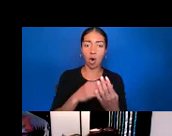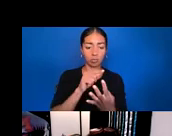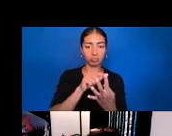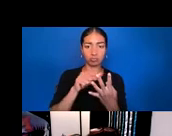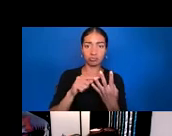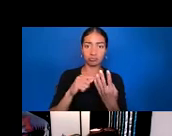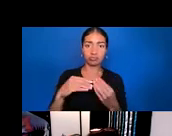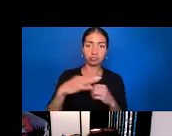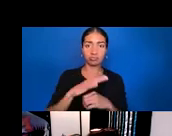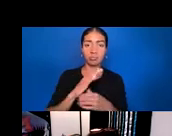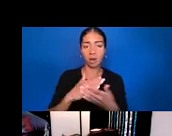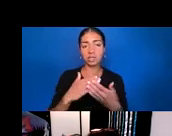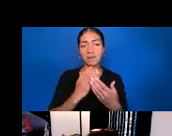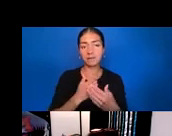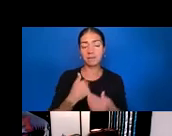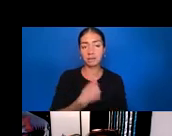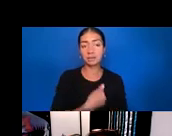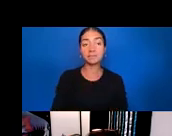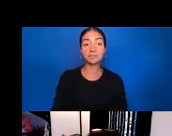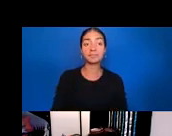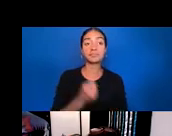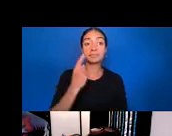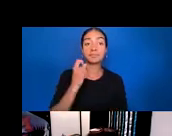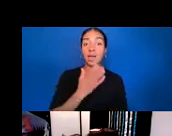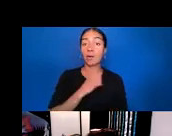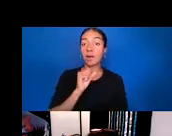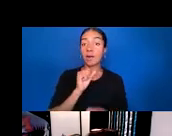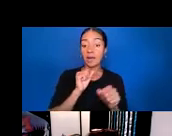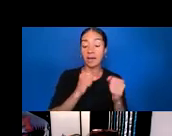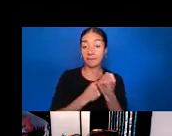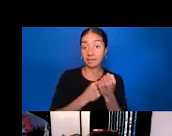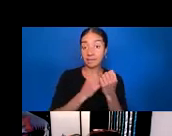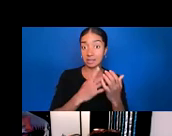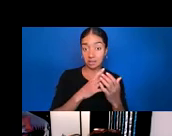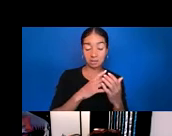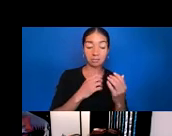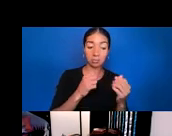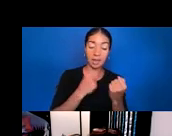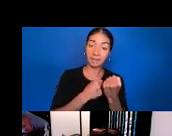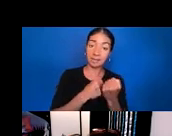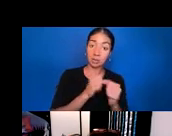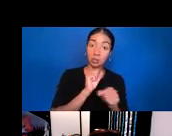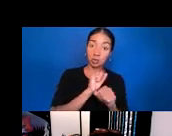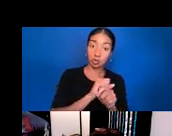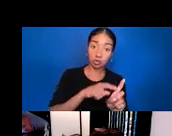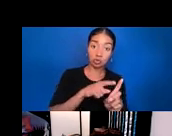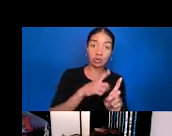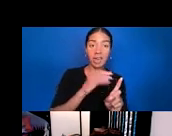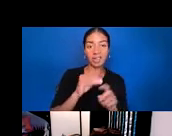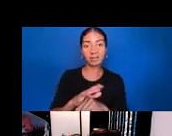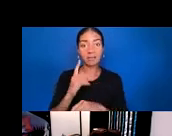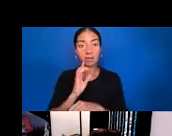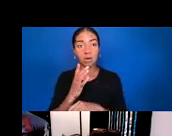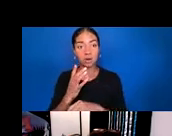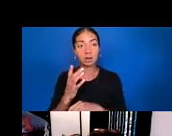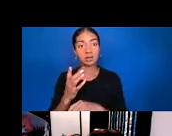So the nature of our advocacy work and the impact for survivors can be that when